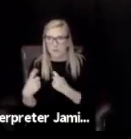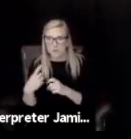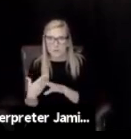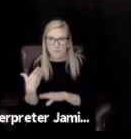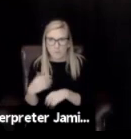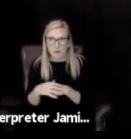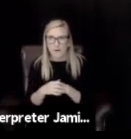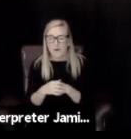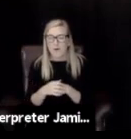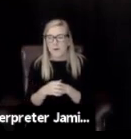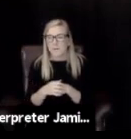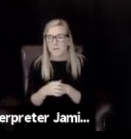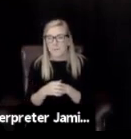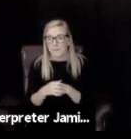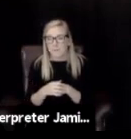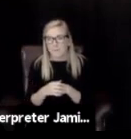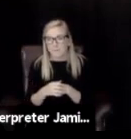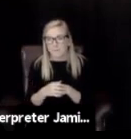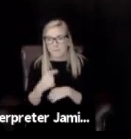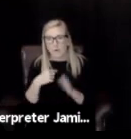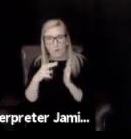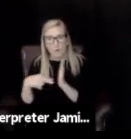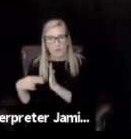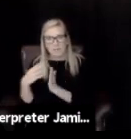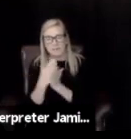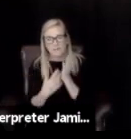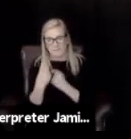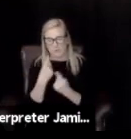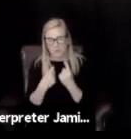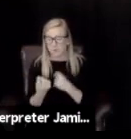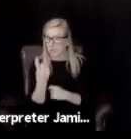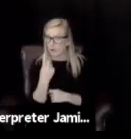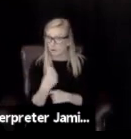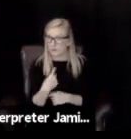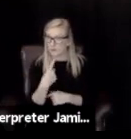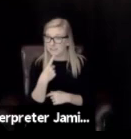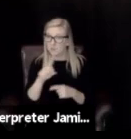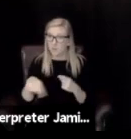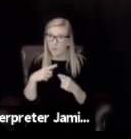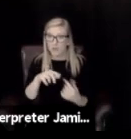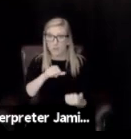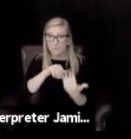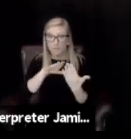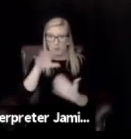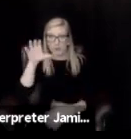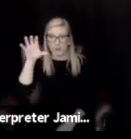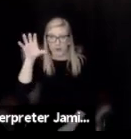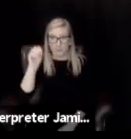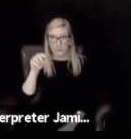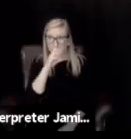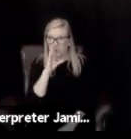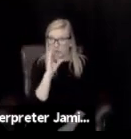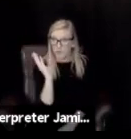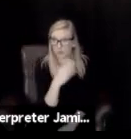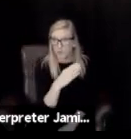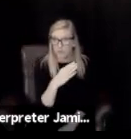pulled. So I'll just go ahead and read. So one of them says, when you approach a company, do you go straight to the CEO or go to